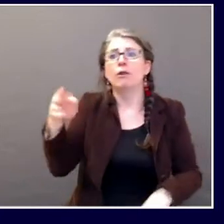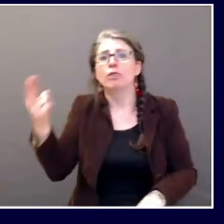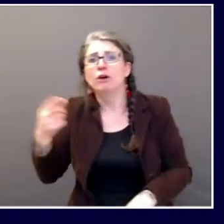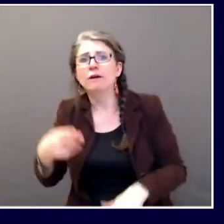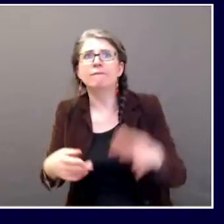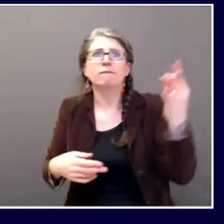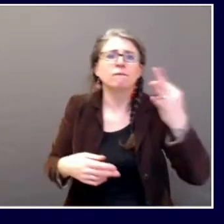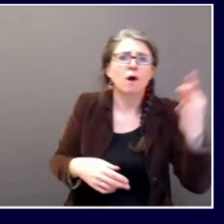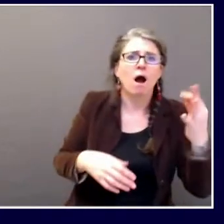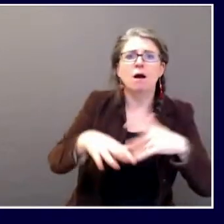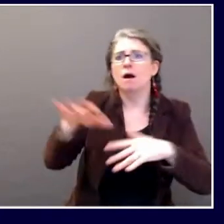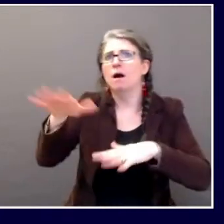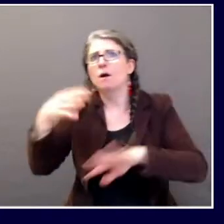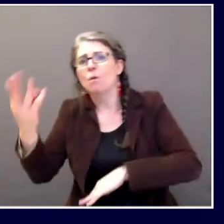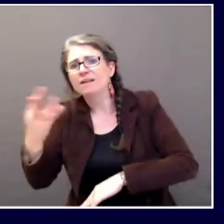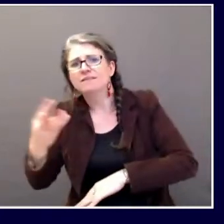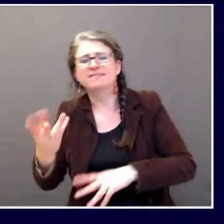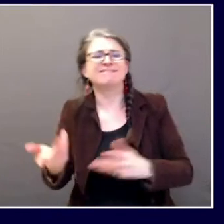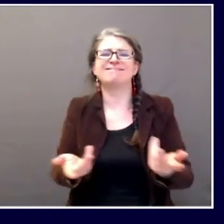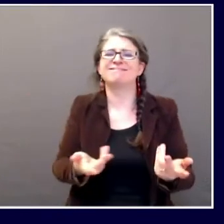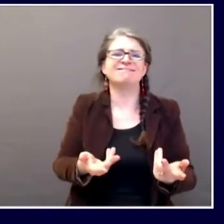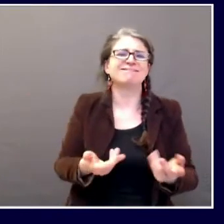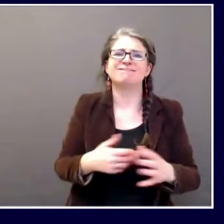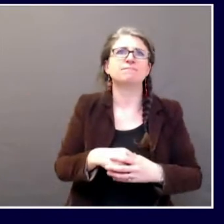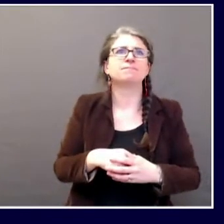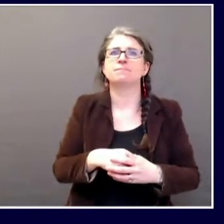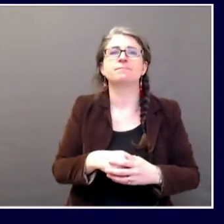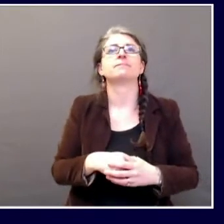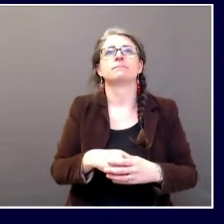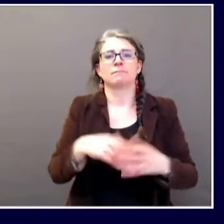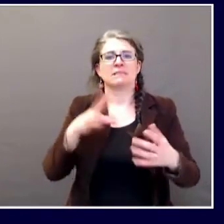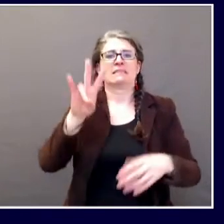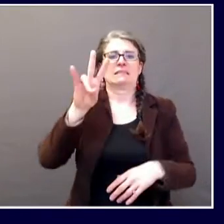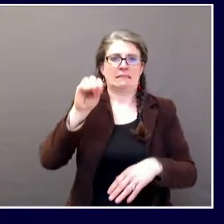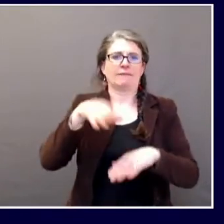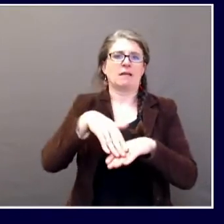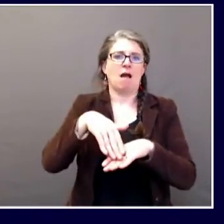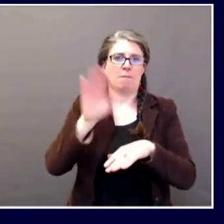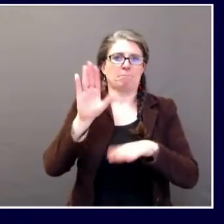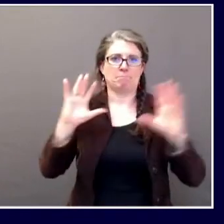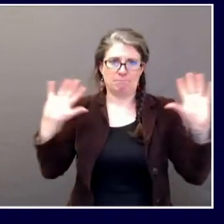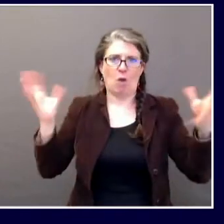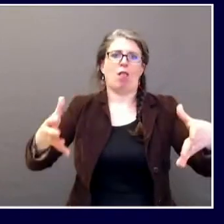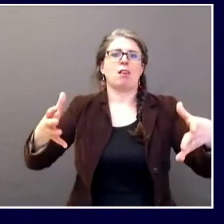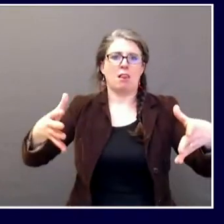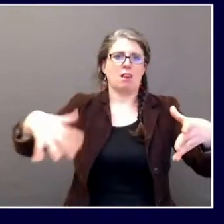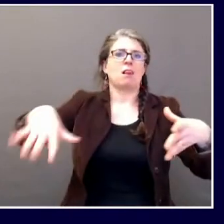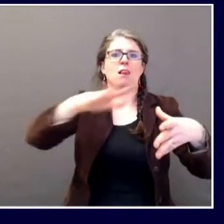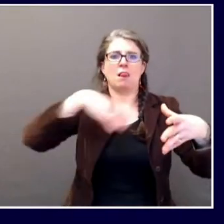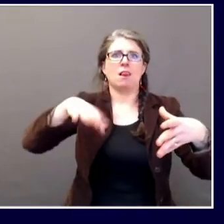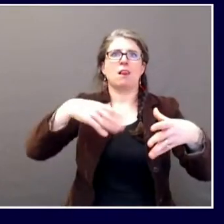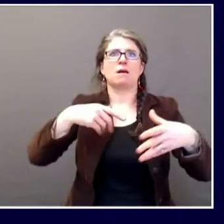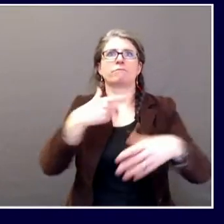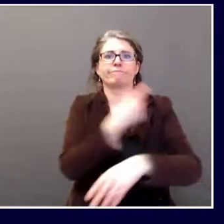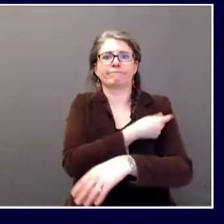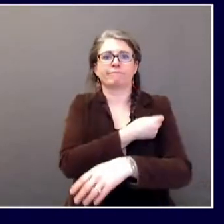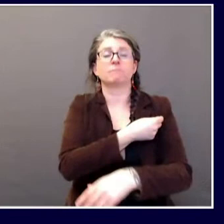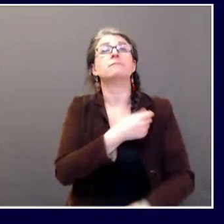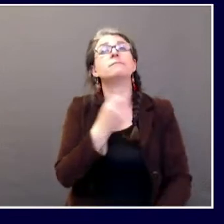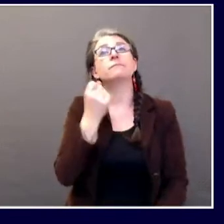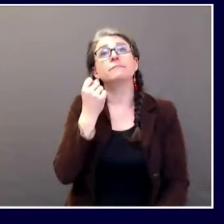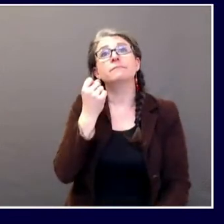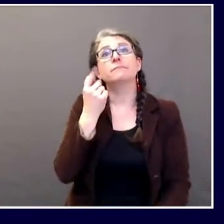group of 70 and older, we're going to prioritize those with severe lung disease, for example. But